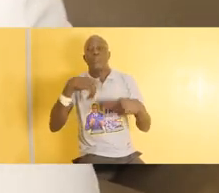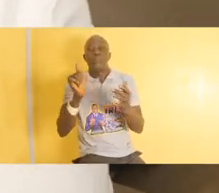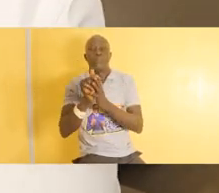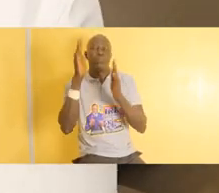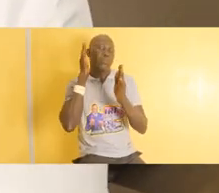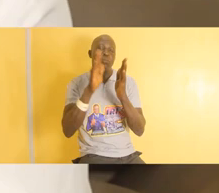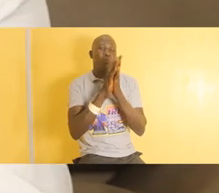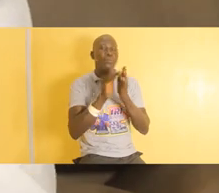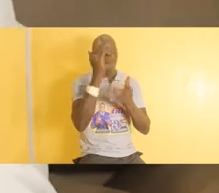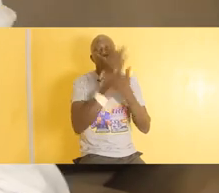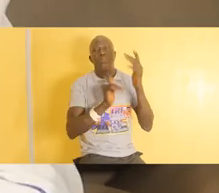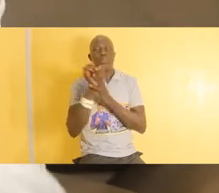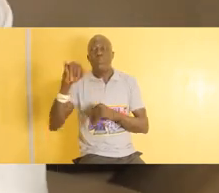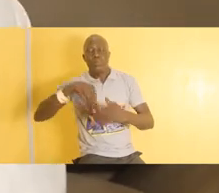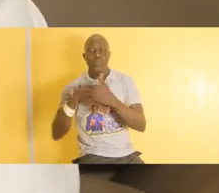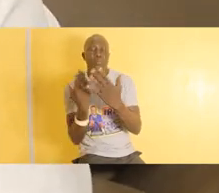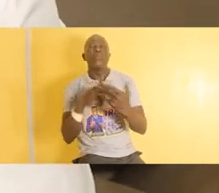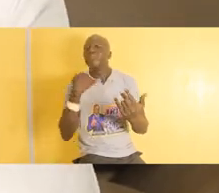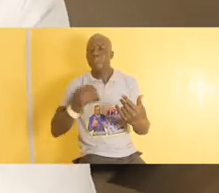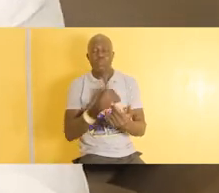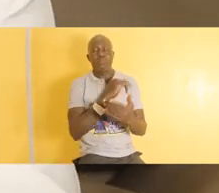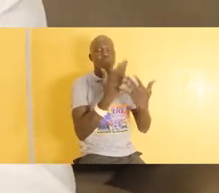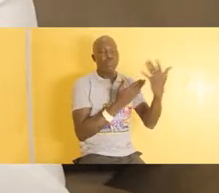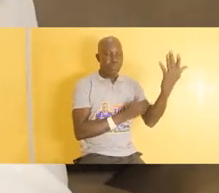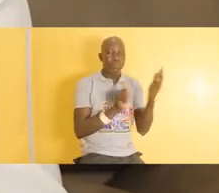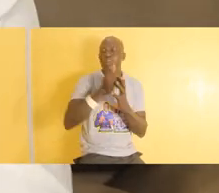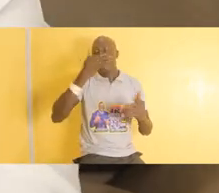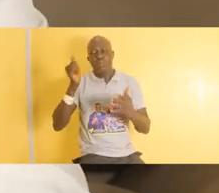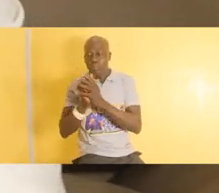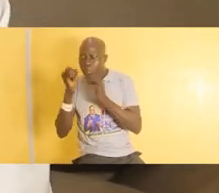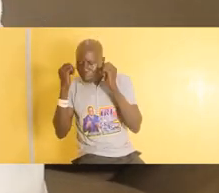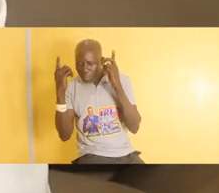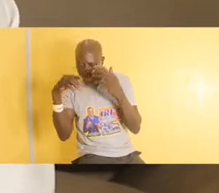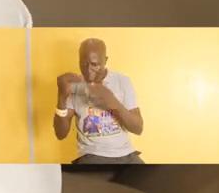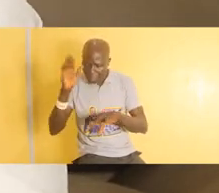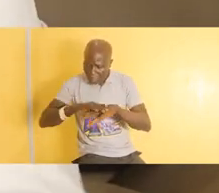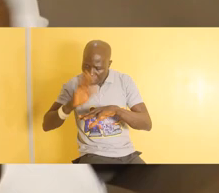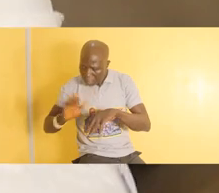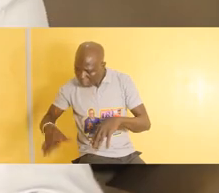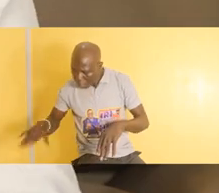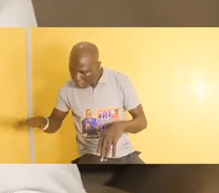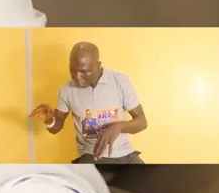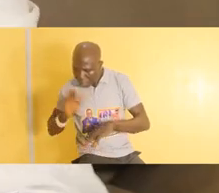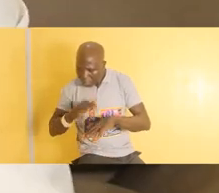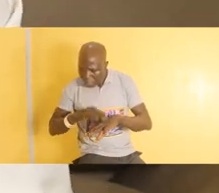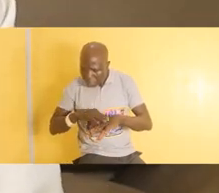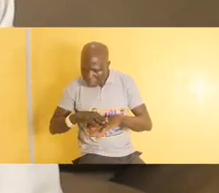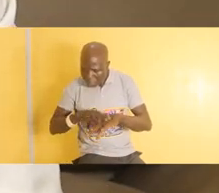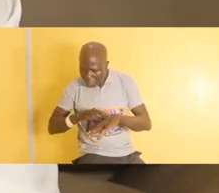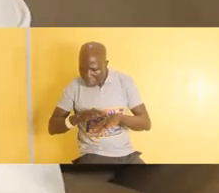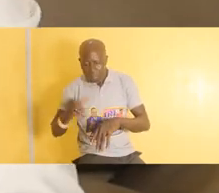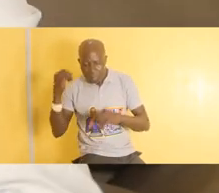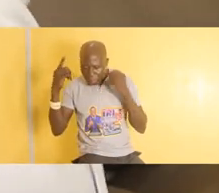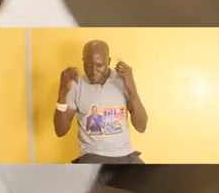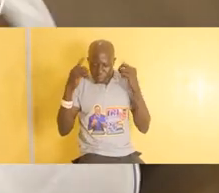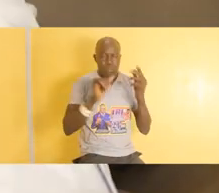That's why. And me allow what I don't people will say we are very nice. Get the depot here, woman. You said I wake up. Mommy, and the day you said I wake your